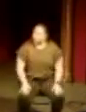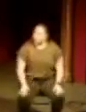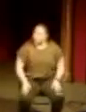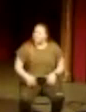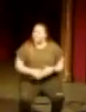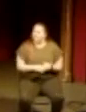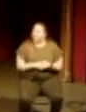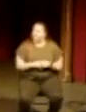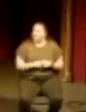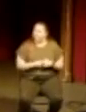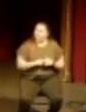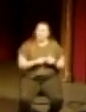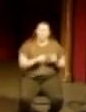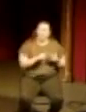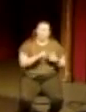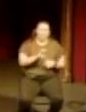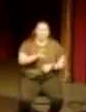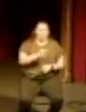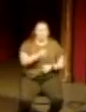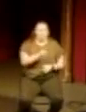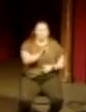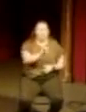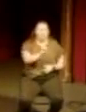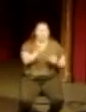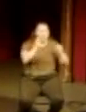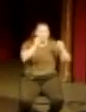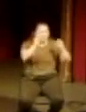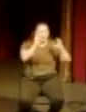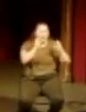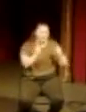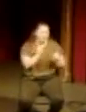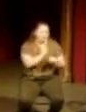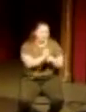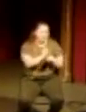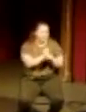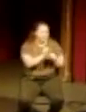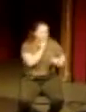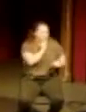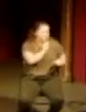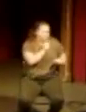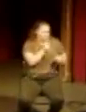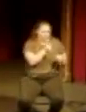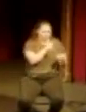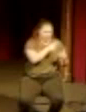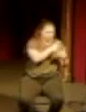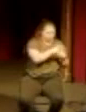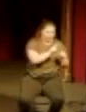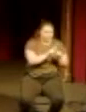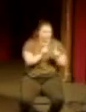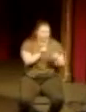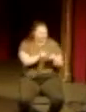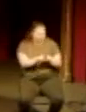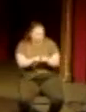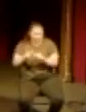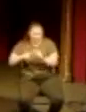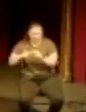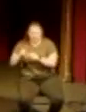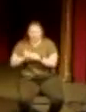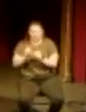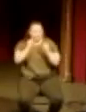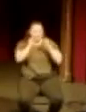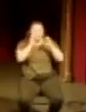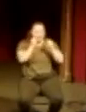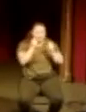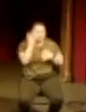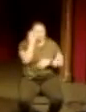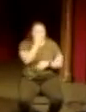Randy Emery, Chris Huff do an amazing job with not only their program, but with this facility. It is just gorgeous. The American